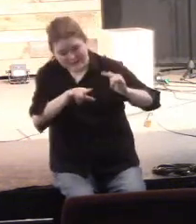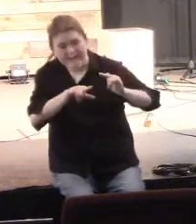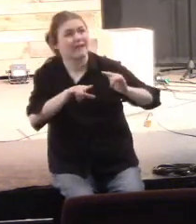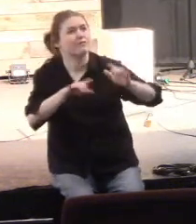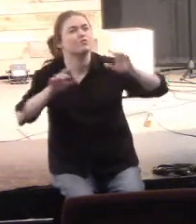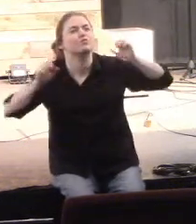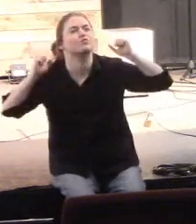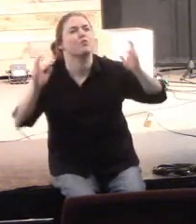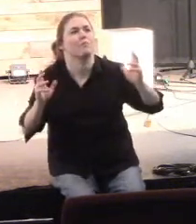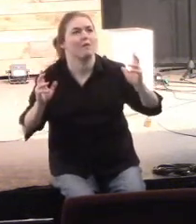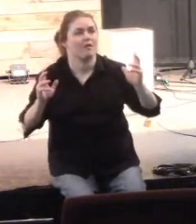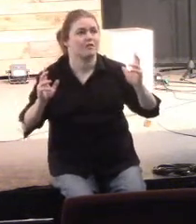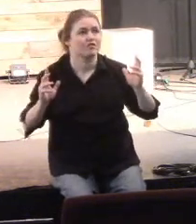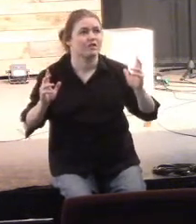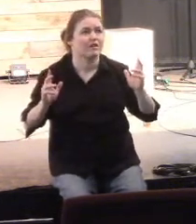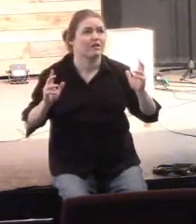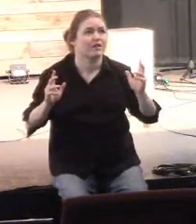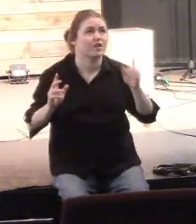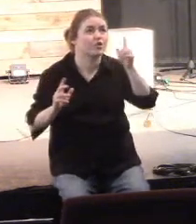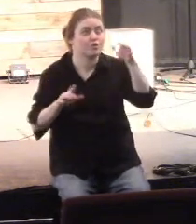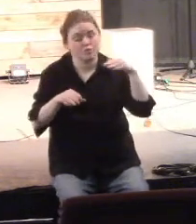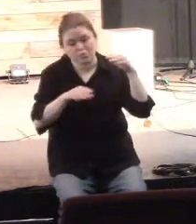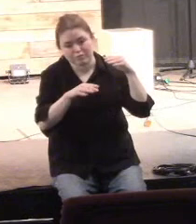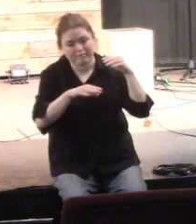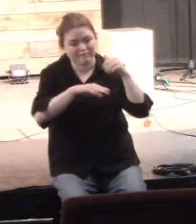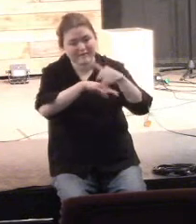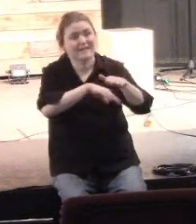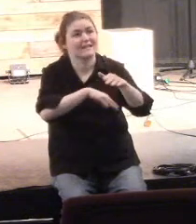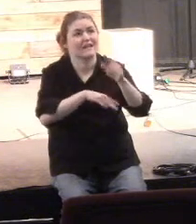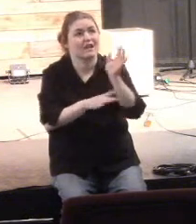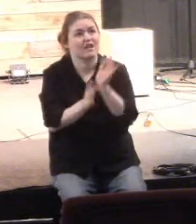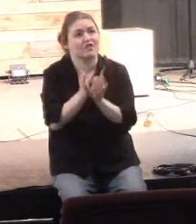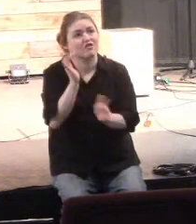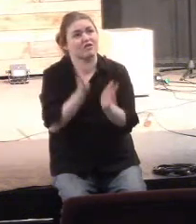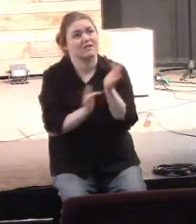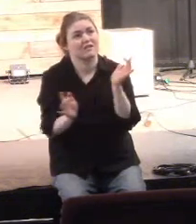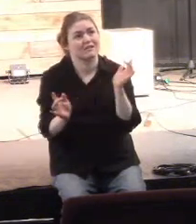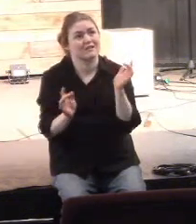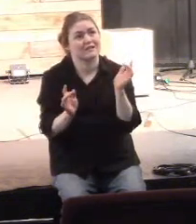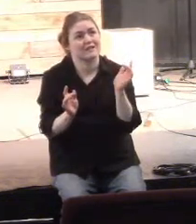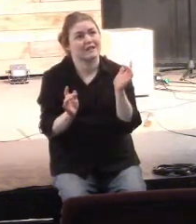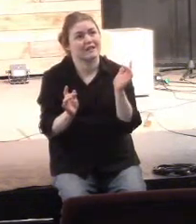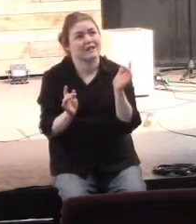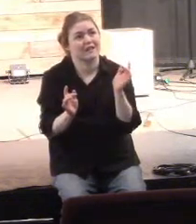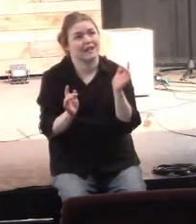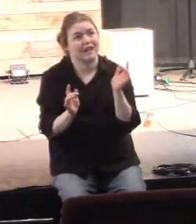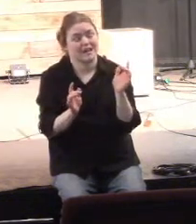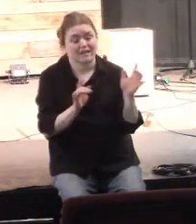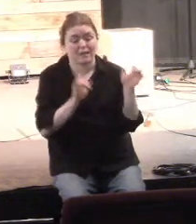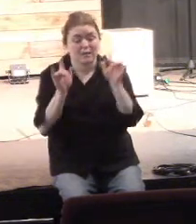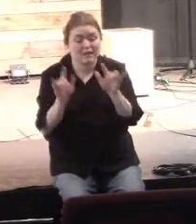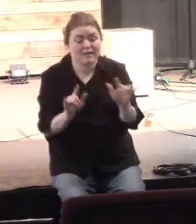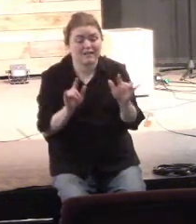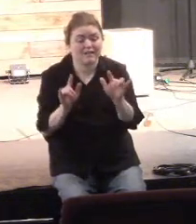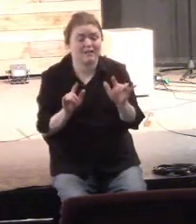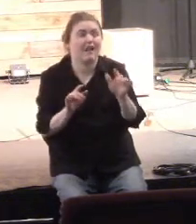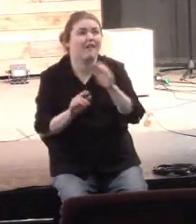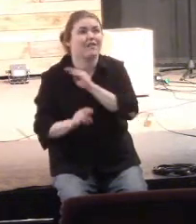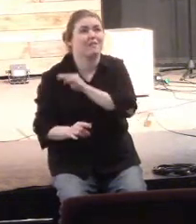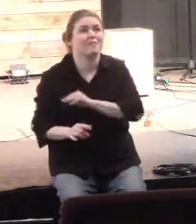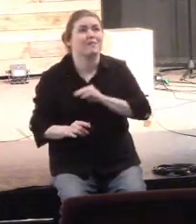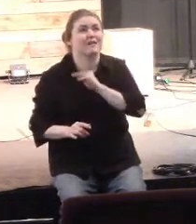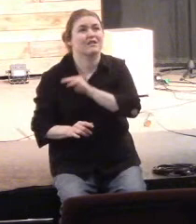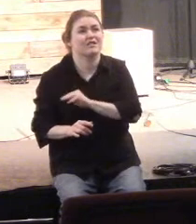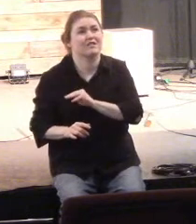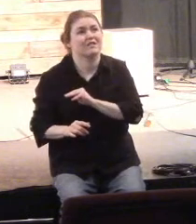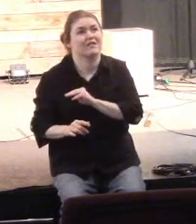that Jesus, you sent Jesus, who loved this mission, that we all get to join in. Loved it